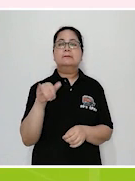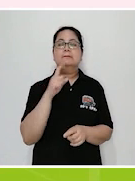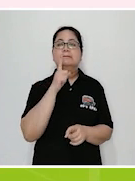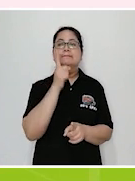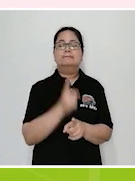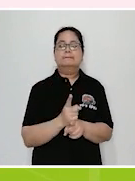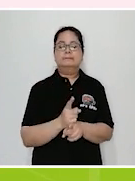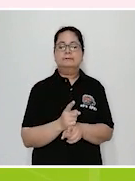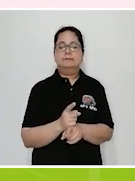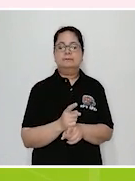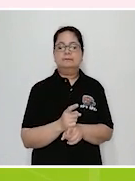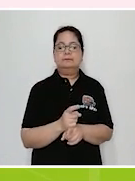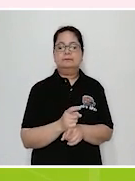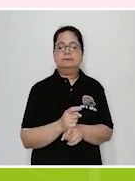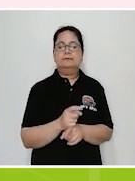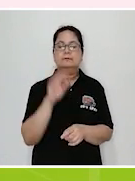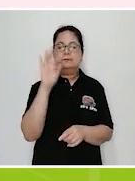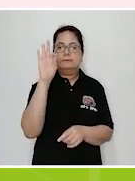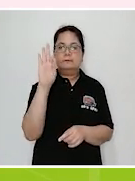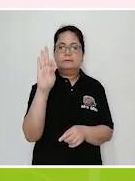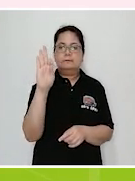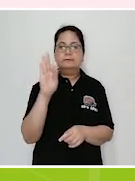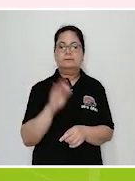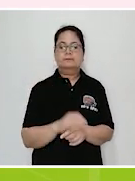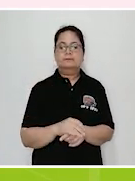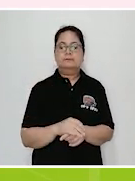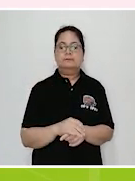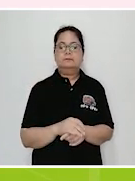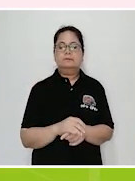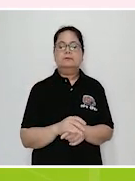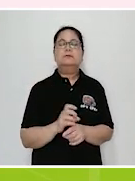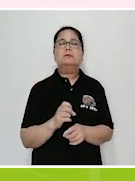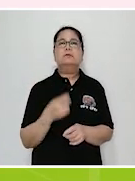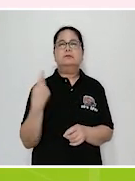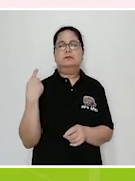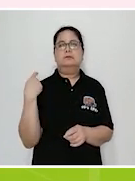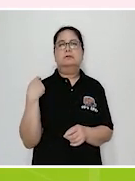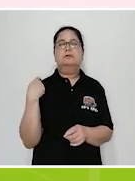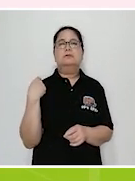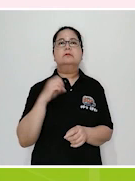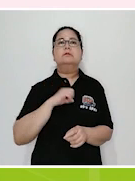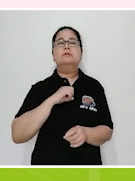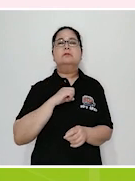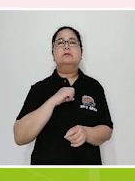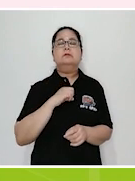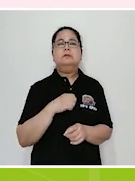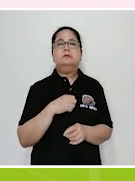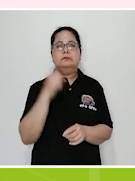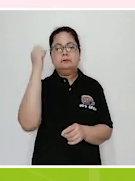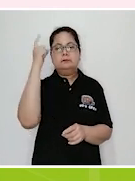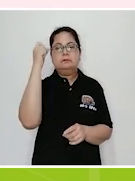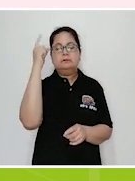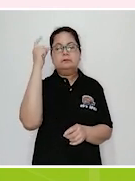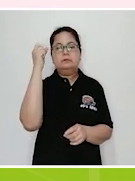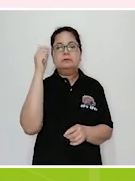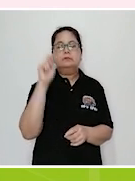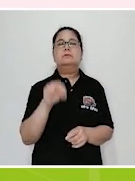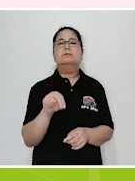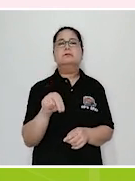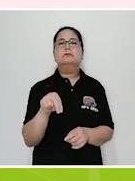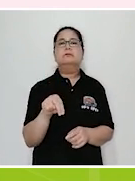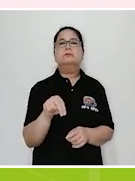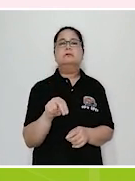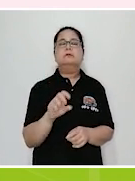Yes, you are right. It is F. Even if you may have your own interpretation, you still